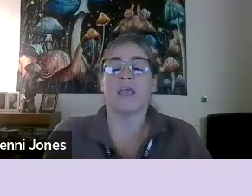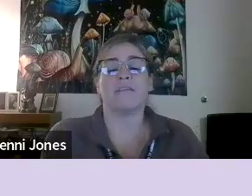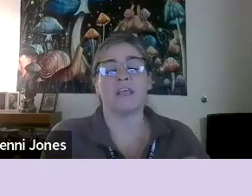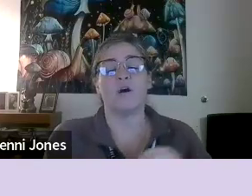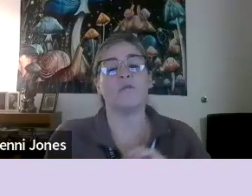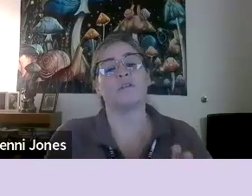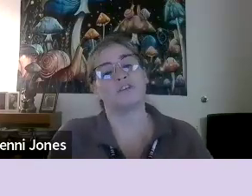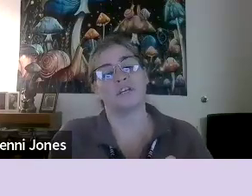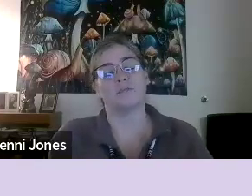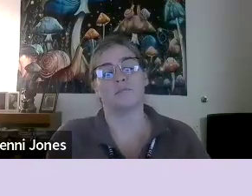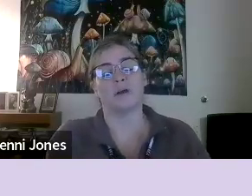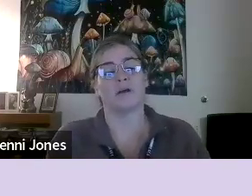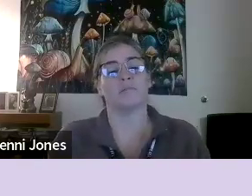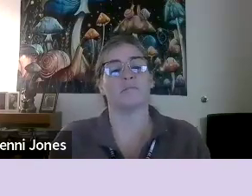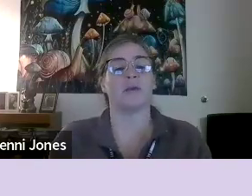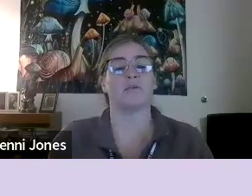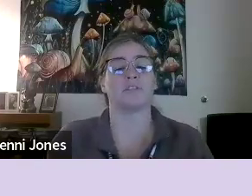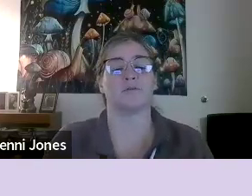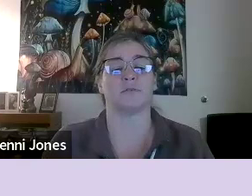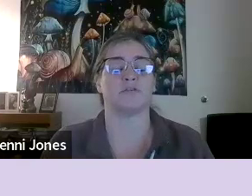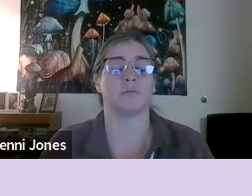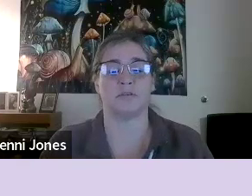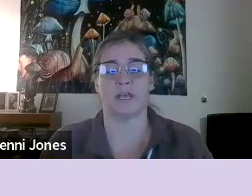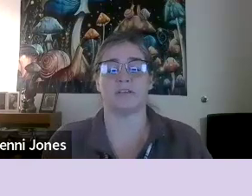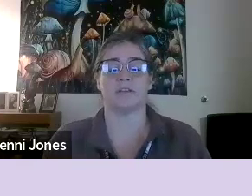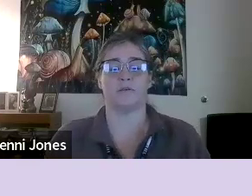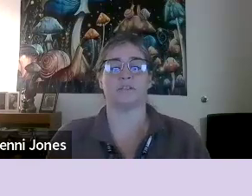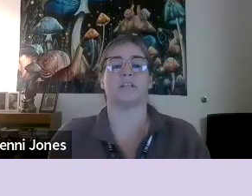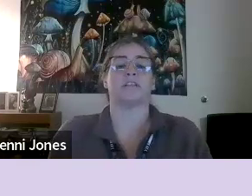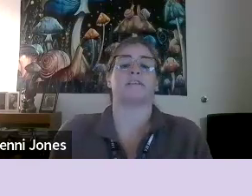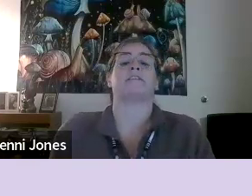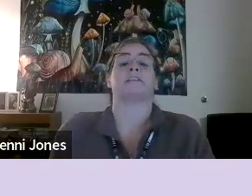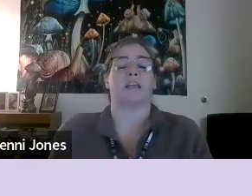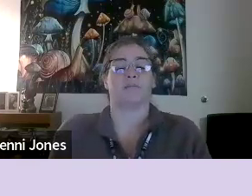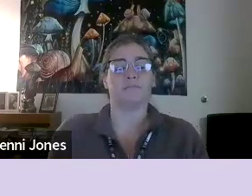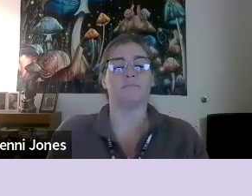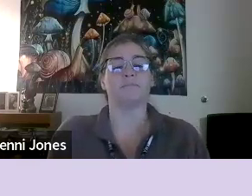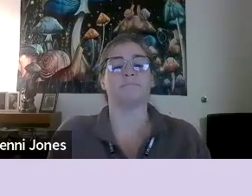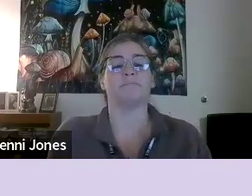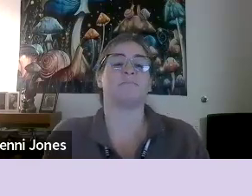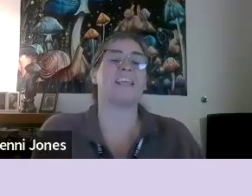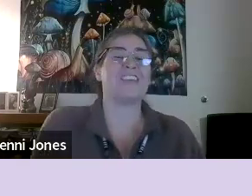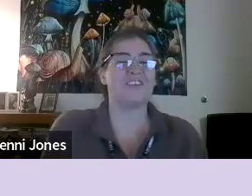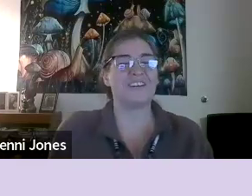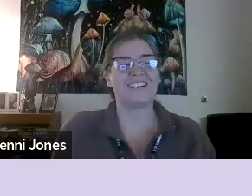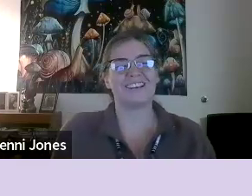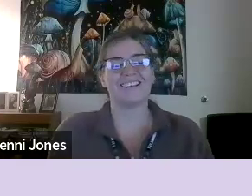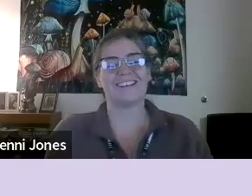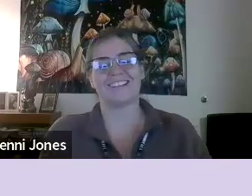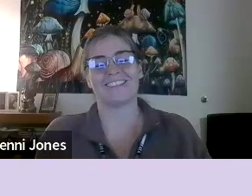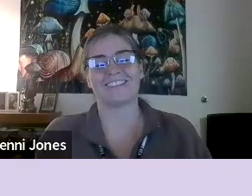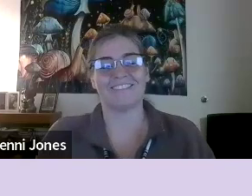Washington. And then hopefully she can be able to distribute that to the folks that attended today. Thank